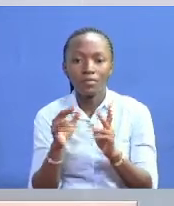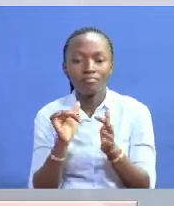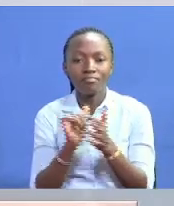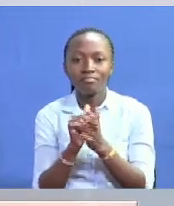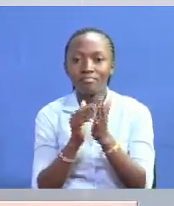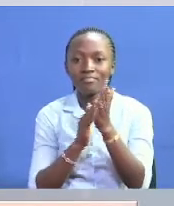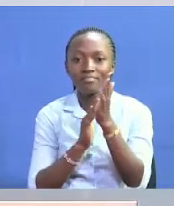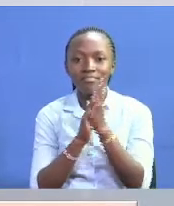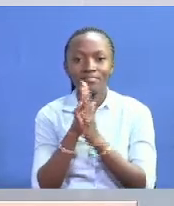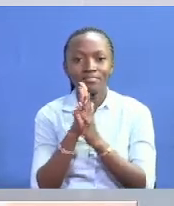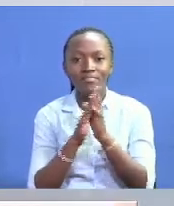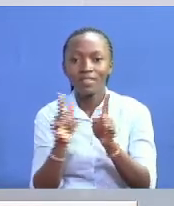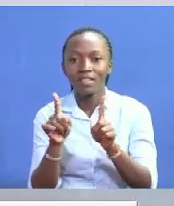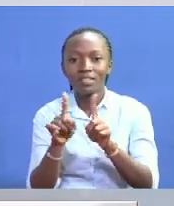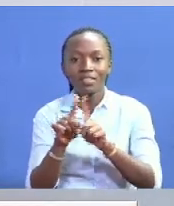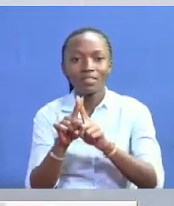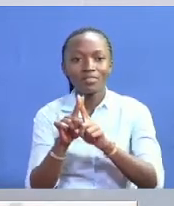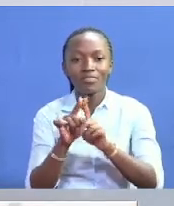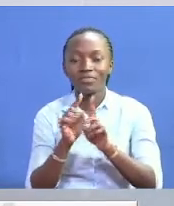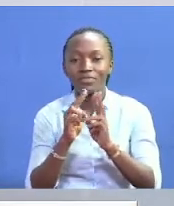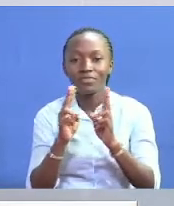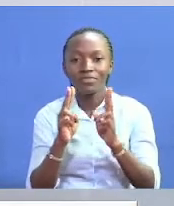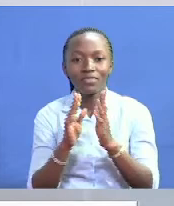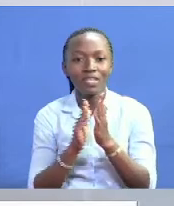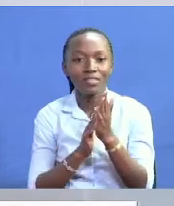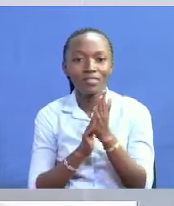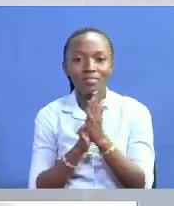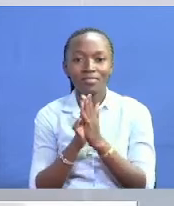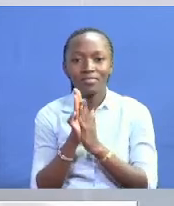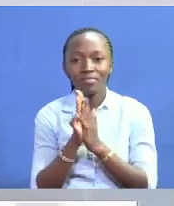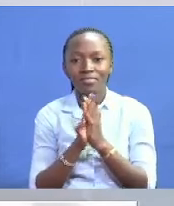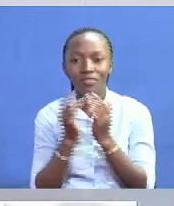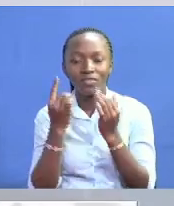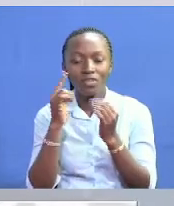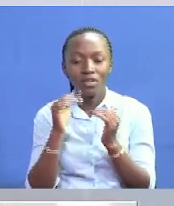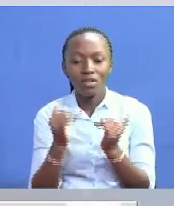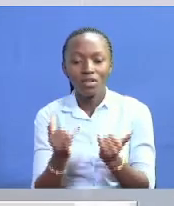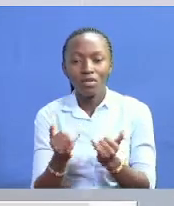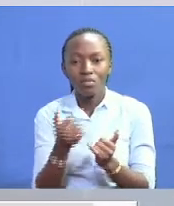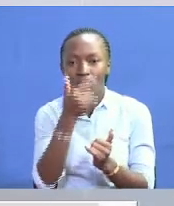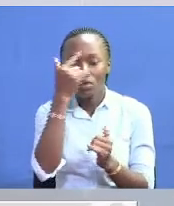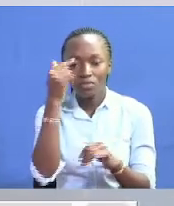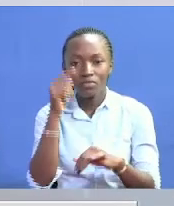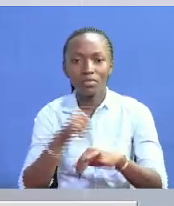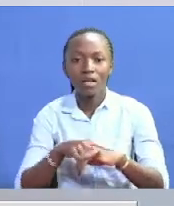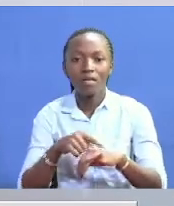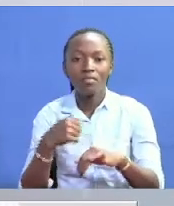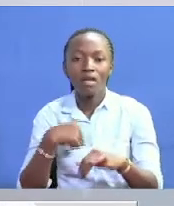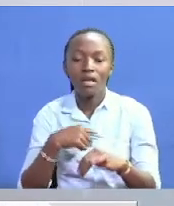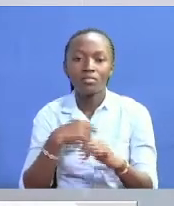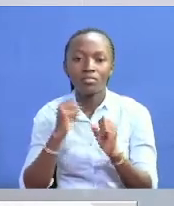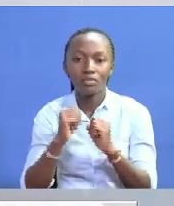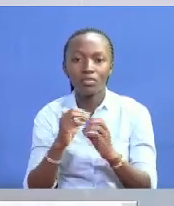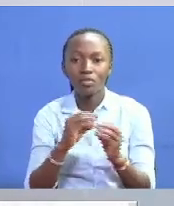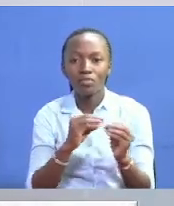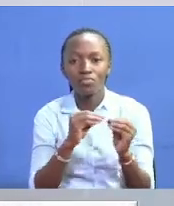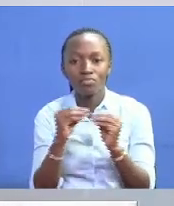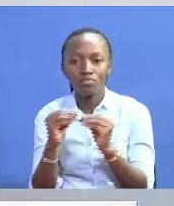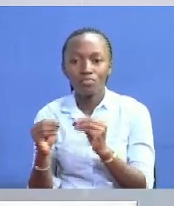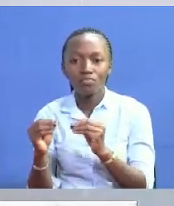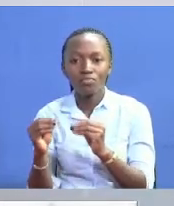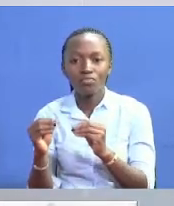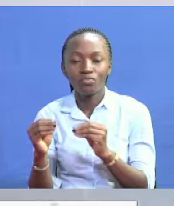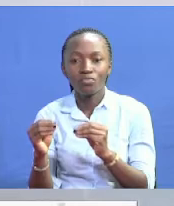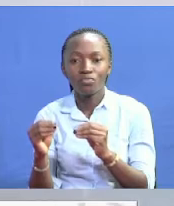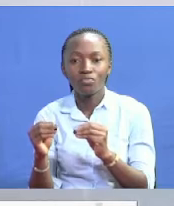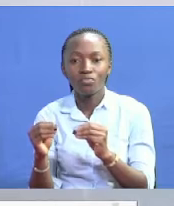and impressive for now. And because of time, my director is telling me that we need to move on to other segments